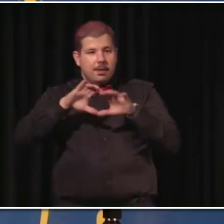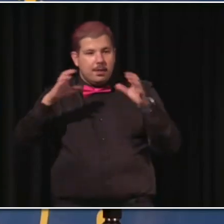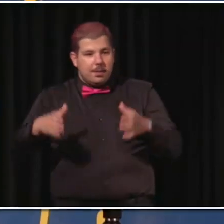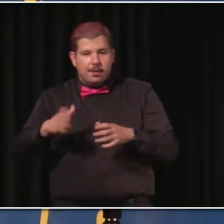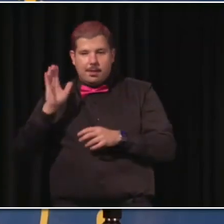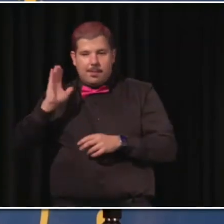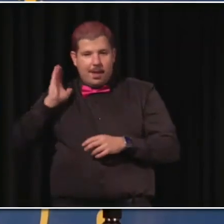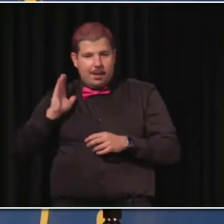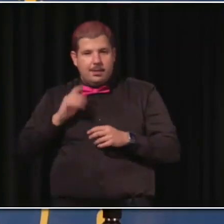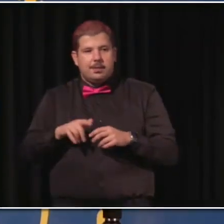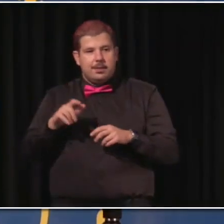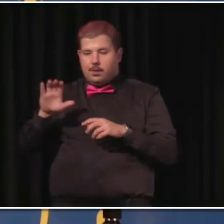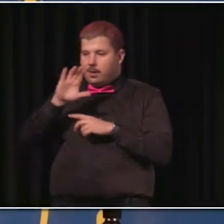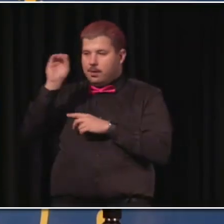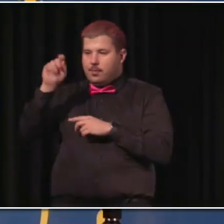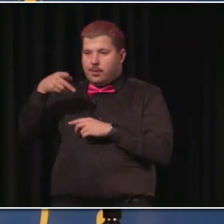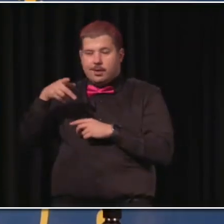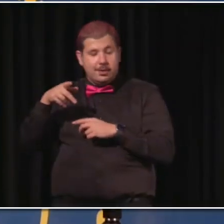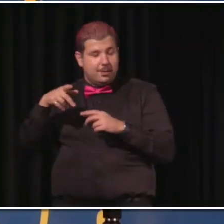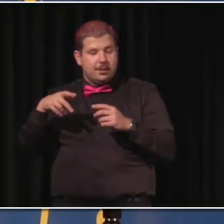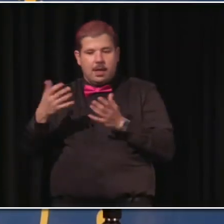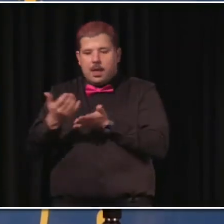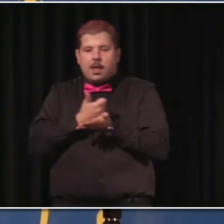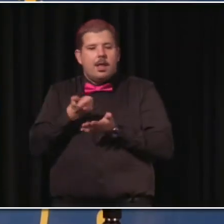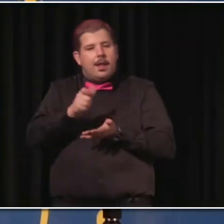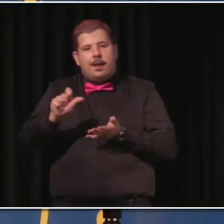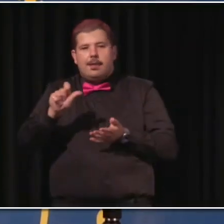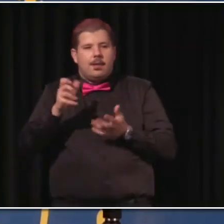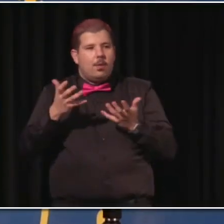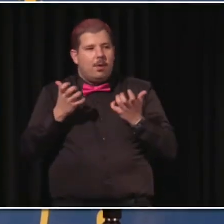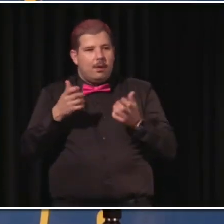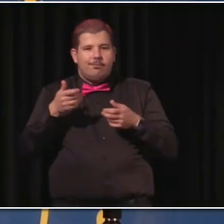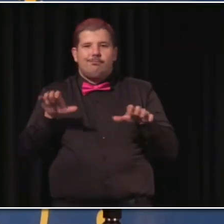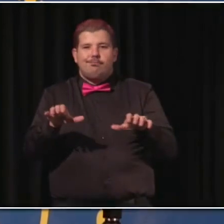corporations could do anything they wanted to make a buck.